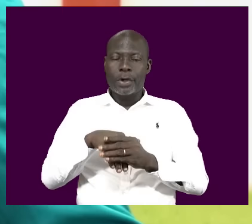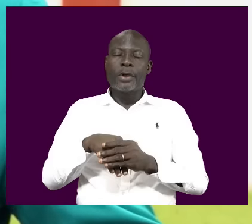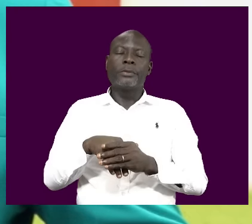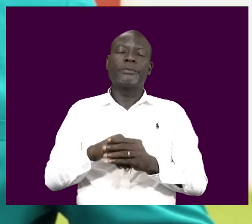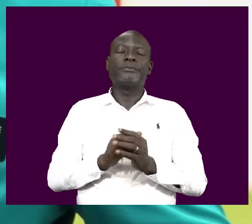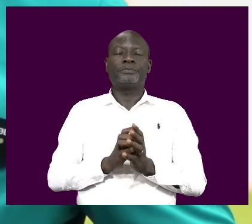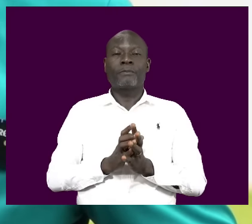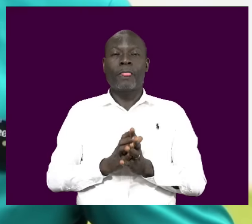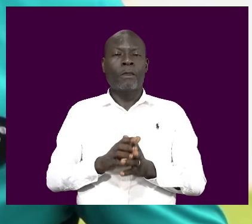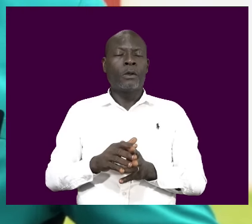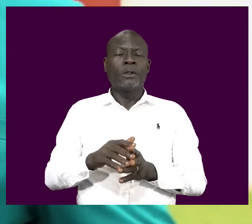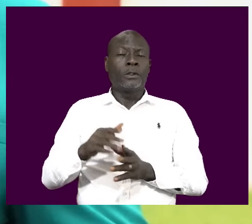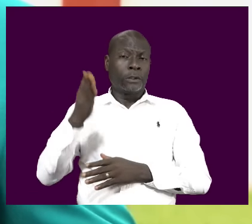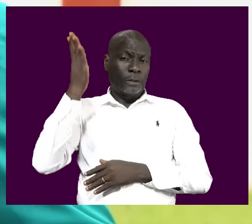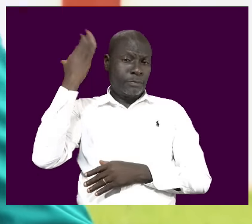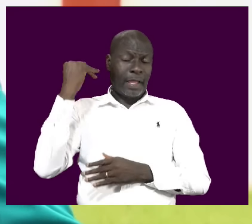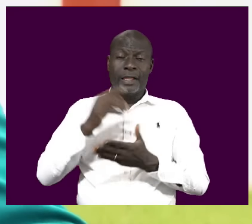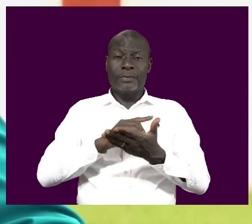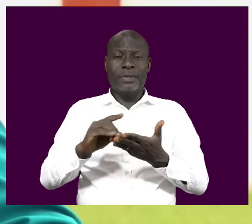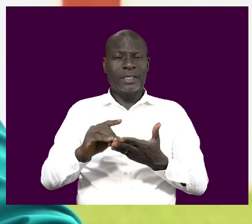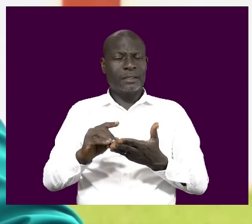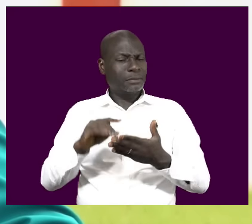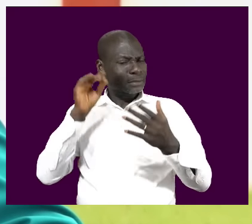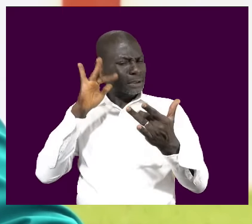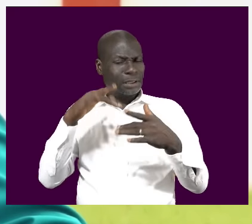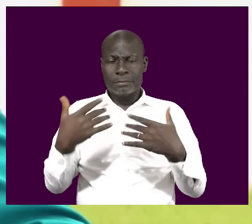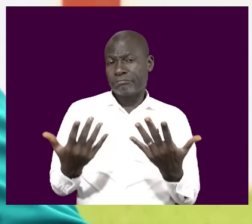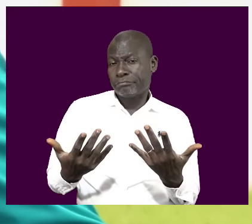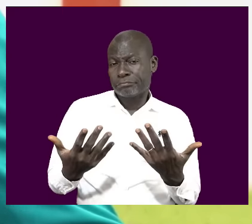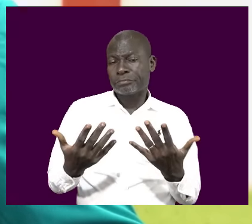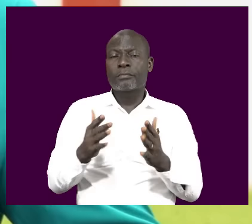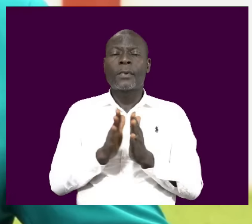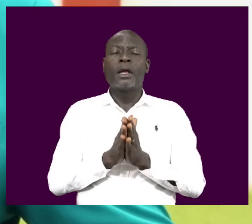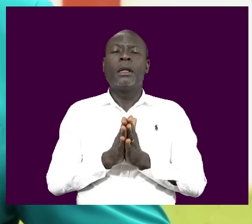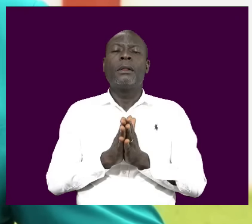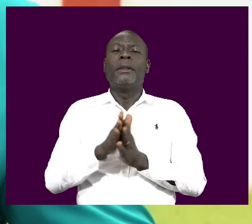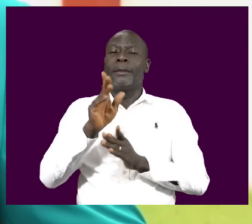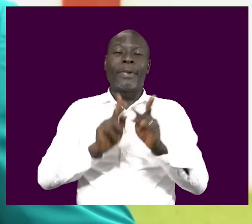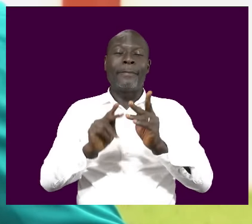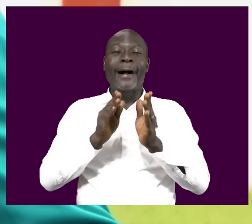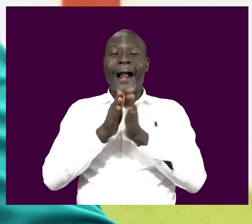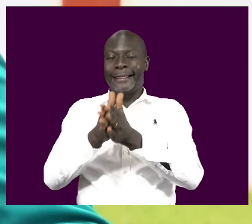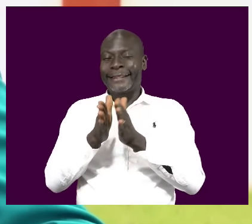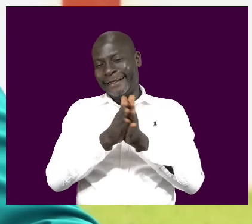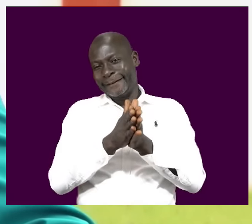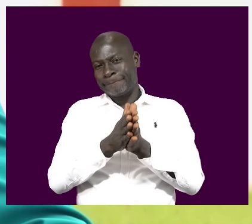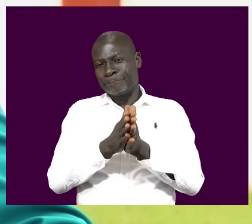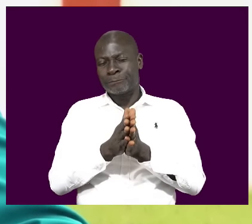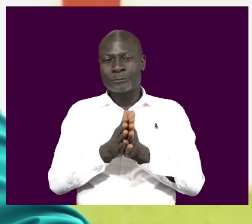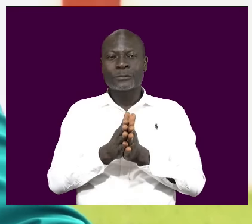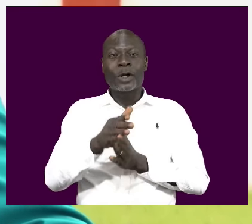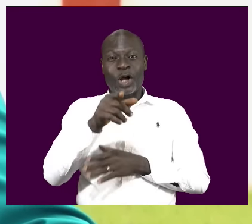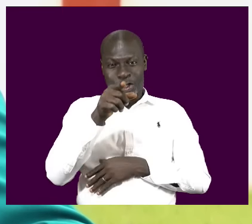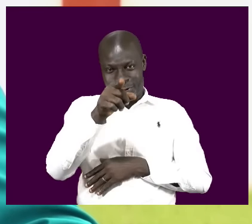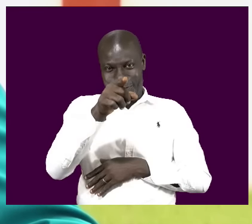asam ena last week no yesa asese ye di ho nkomo enkrofo asam bisa ne se se wo ka se wo ye